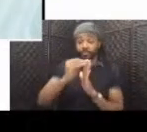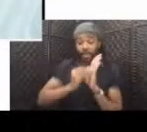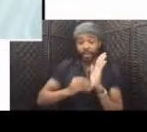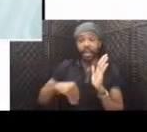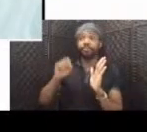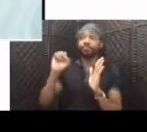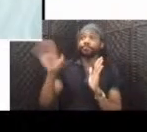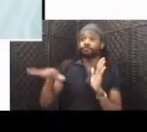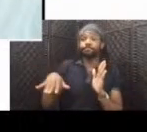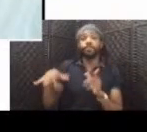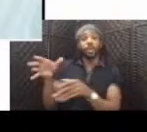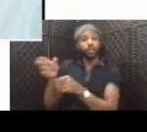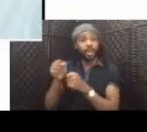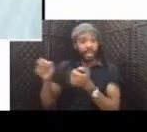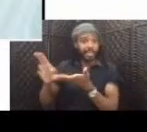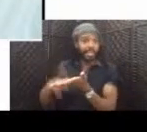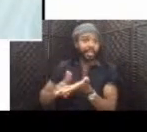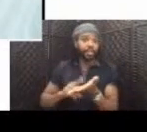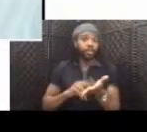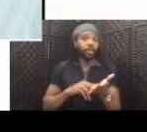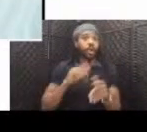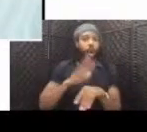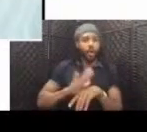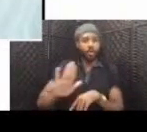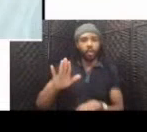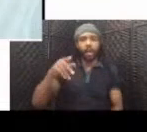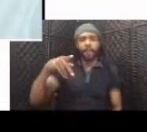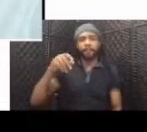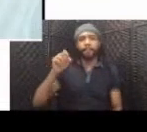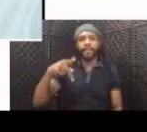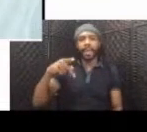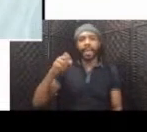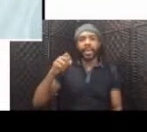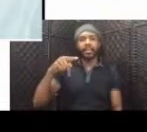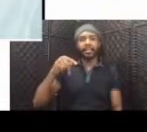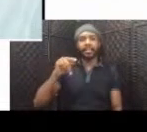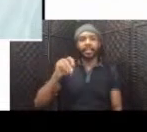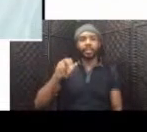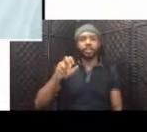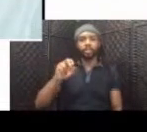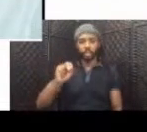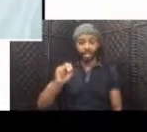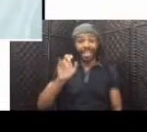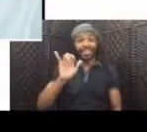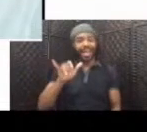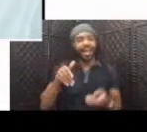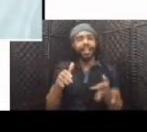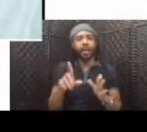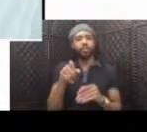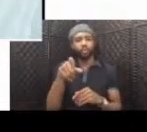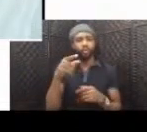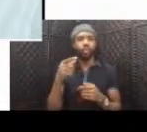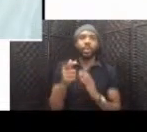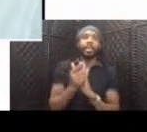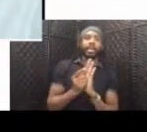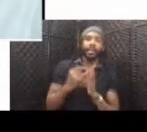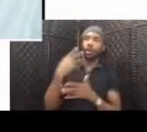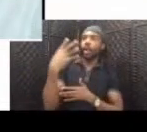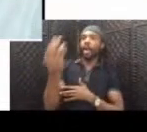those signatures on your petition, it allows you to kind of get out there and knock on doors, and it allows you to interact with